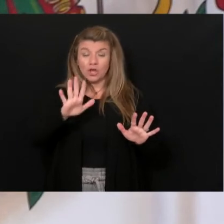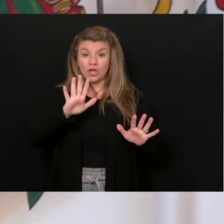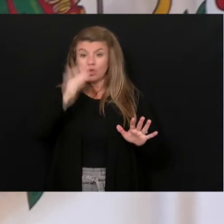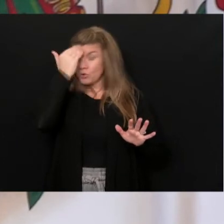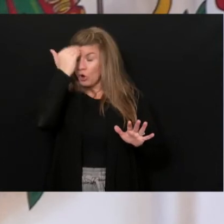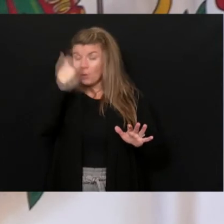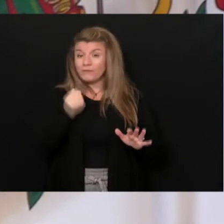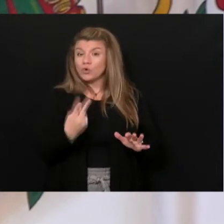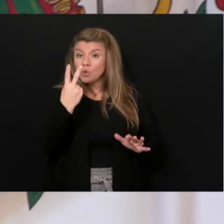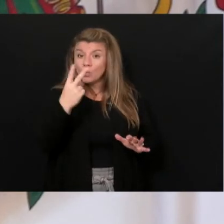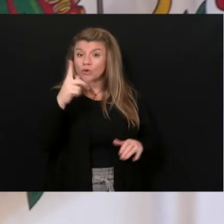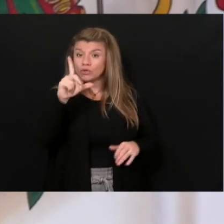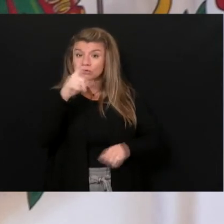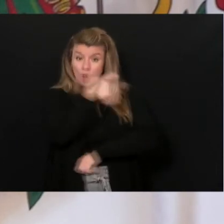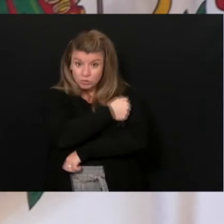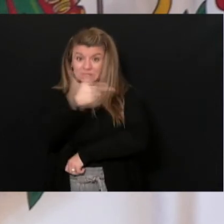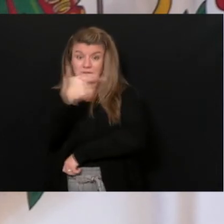it twice,